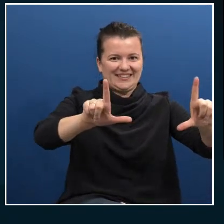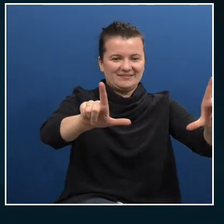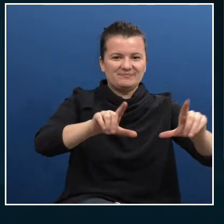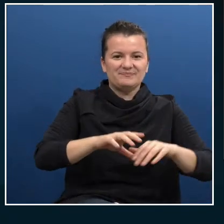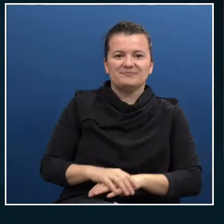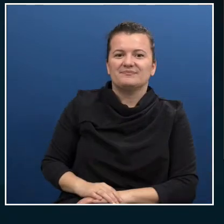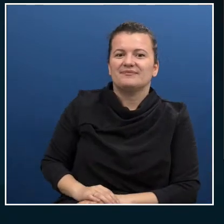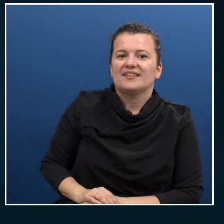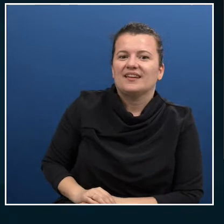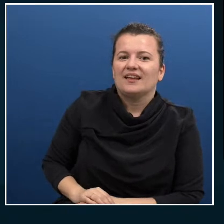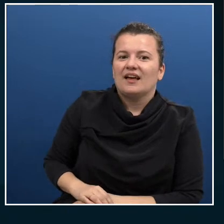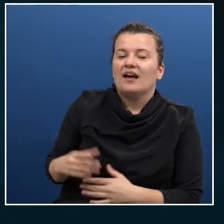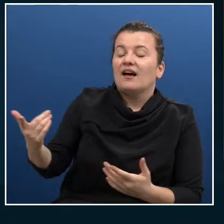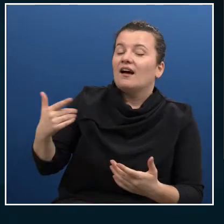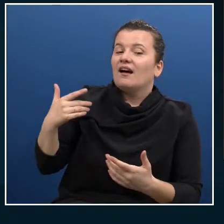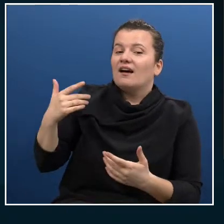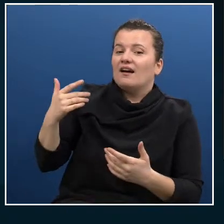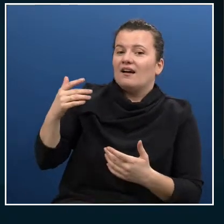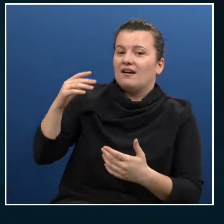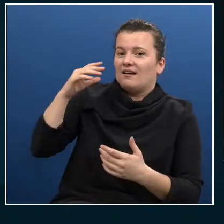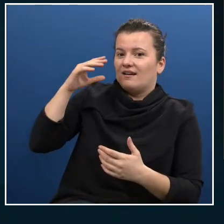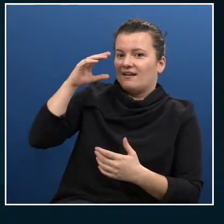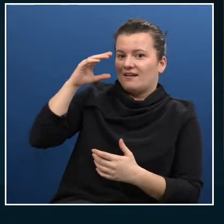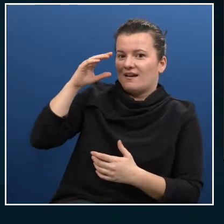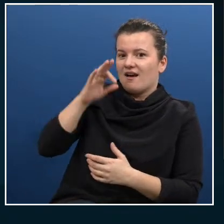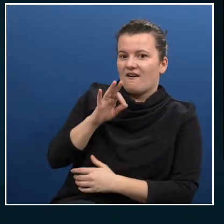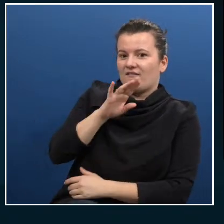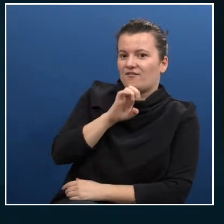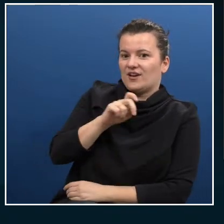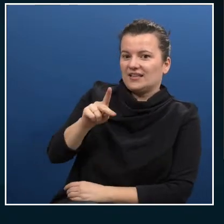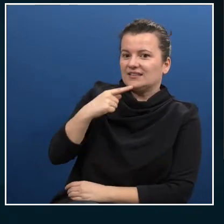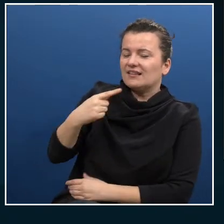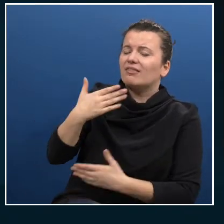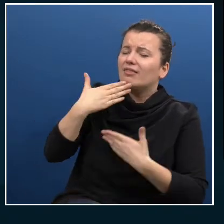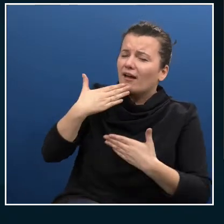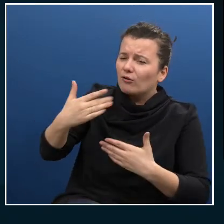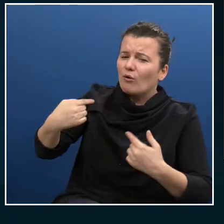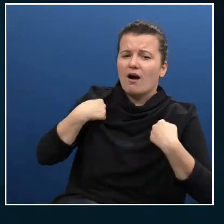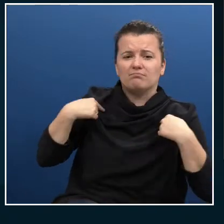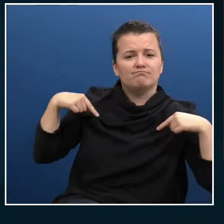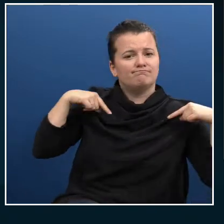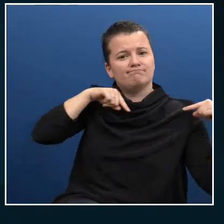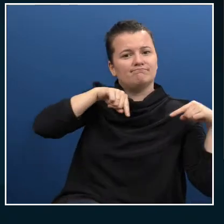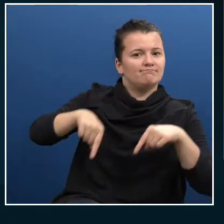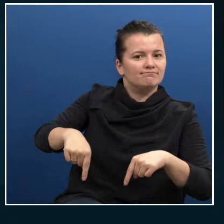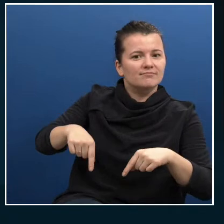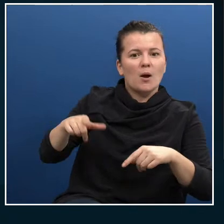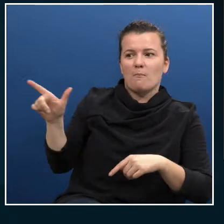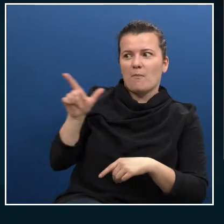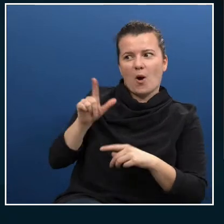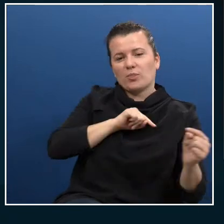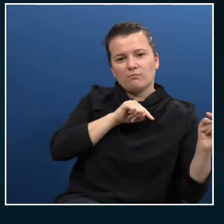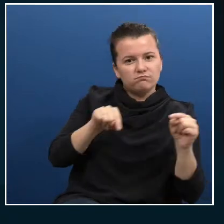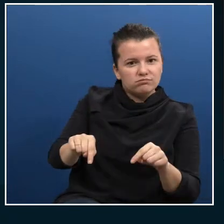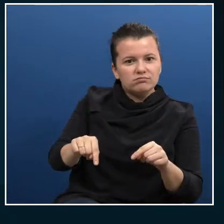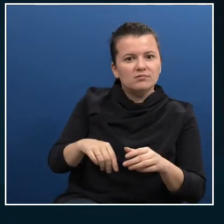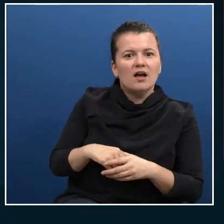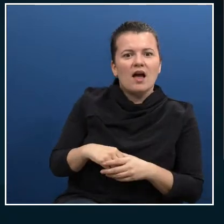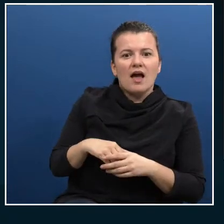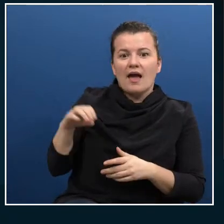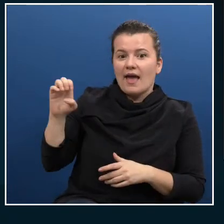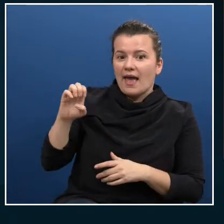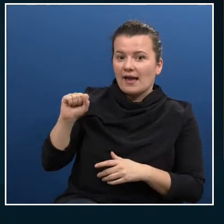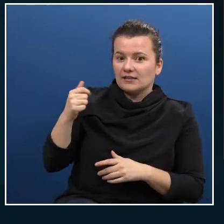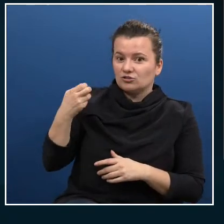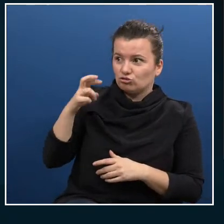of all, happy to be here to speak at this conference at the user group again. I think we both have been here before, Esther. Yeah,